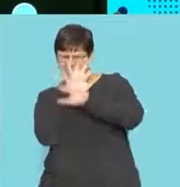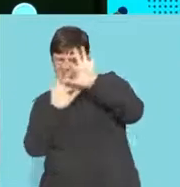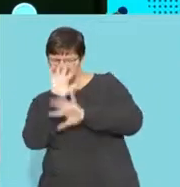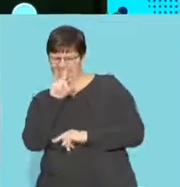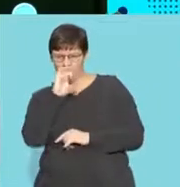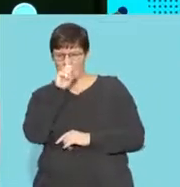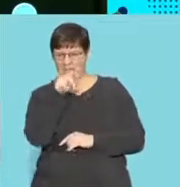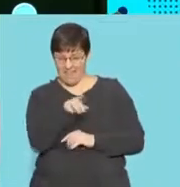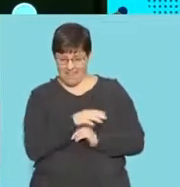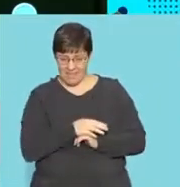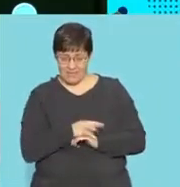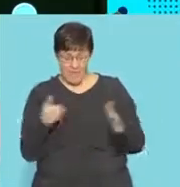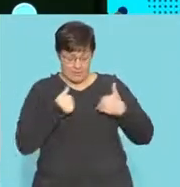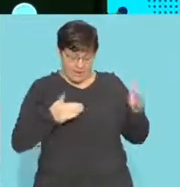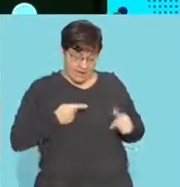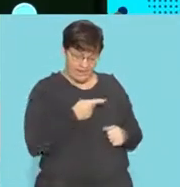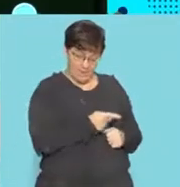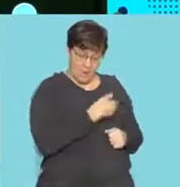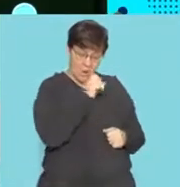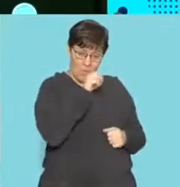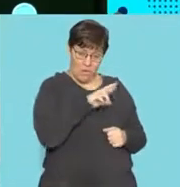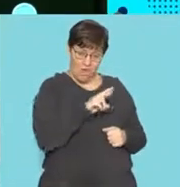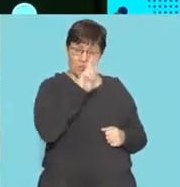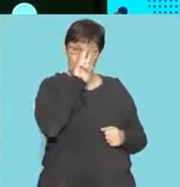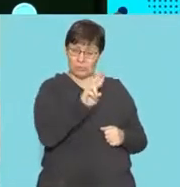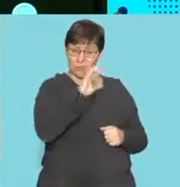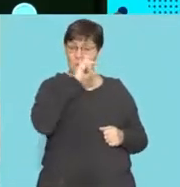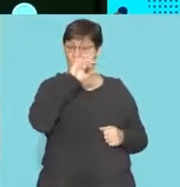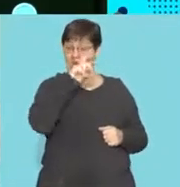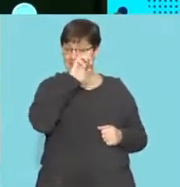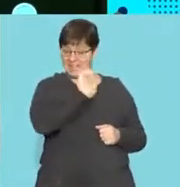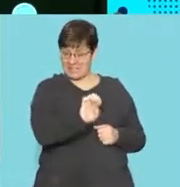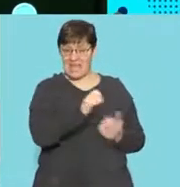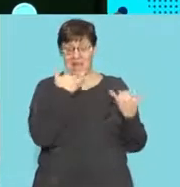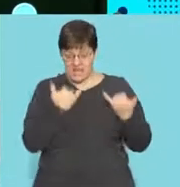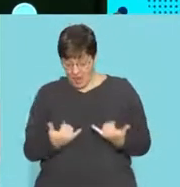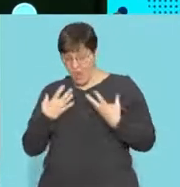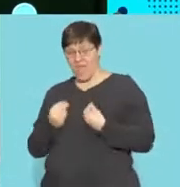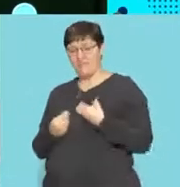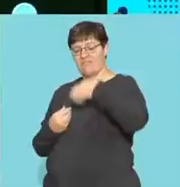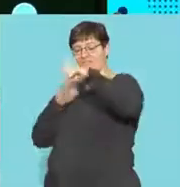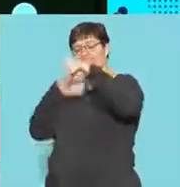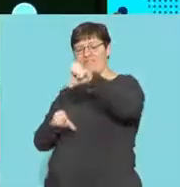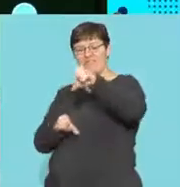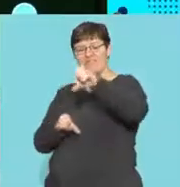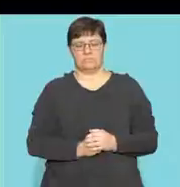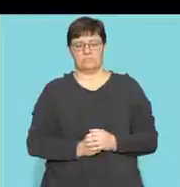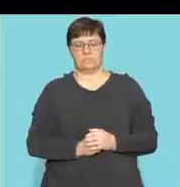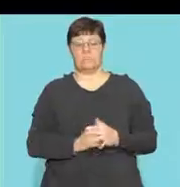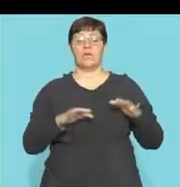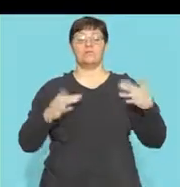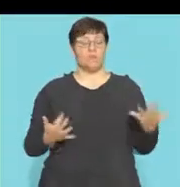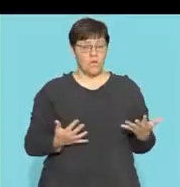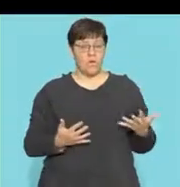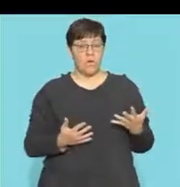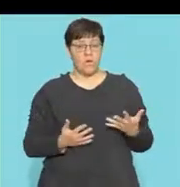So we can see that when we started with copper 2 chloride, we've now got copper and chlorine gas.